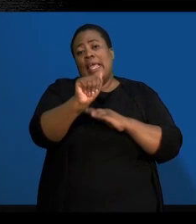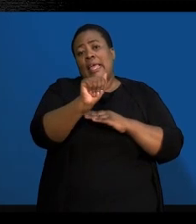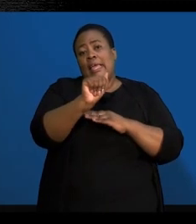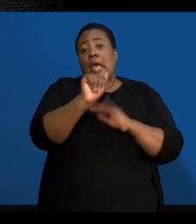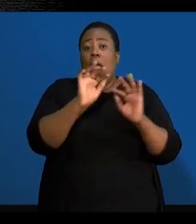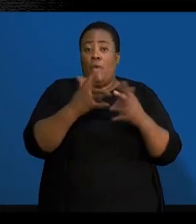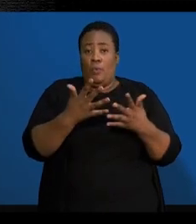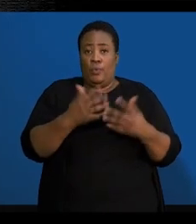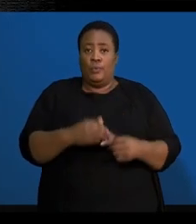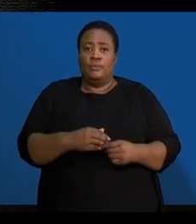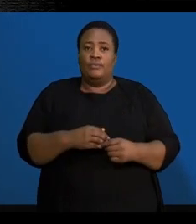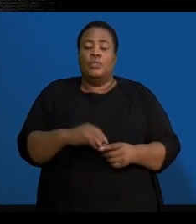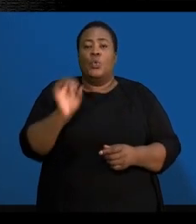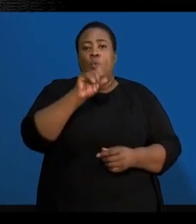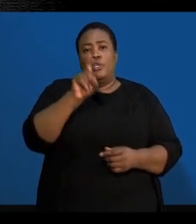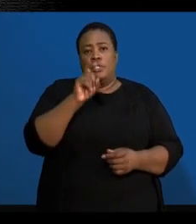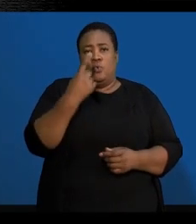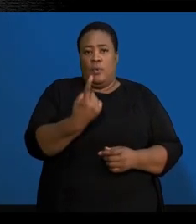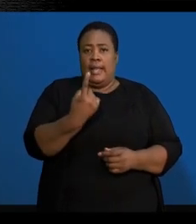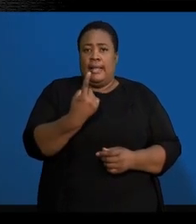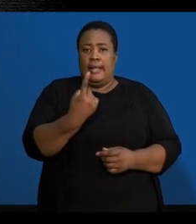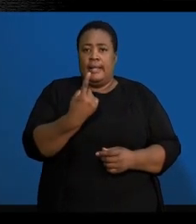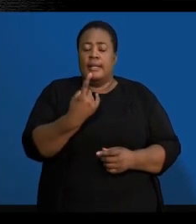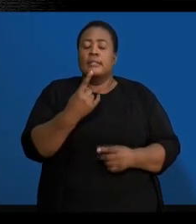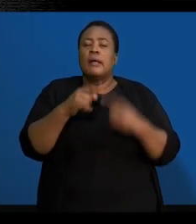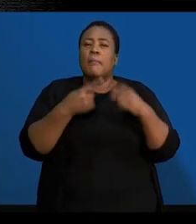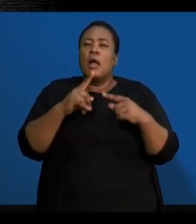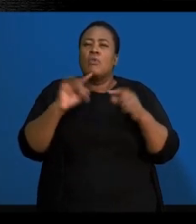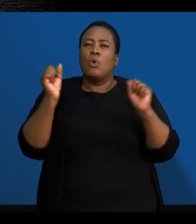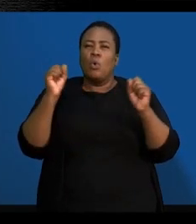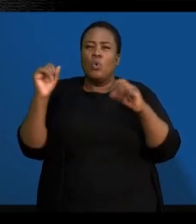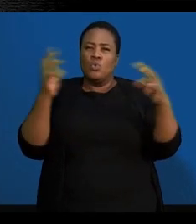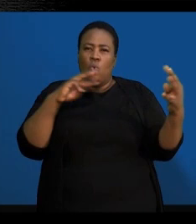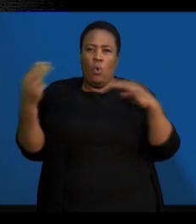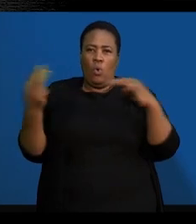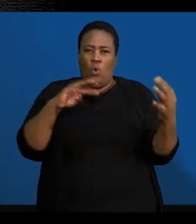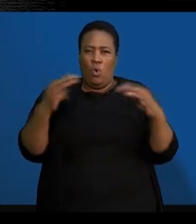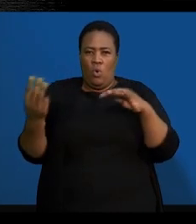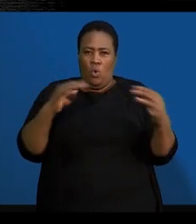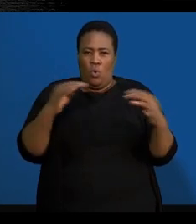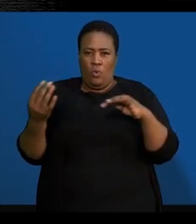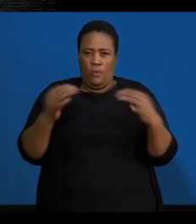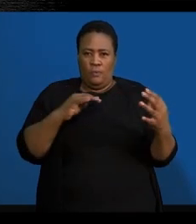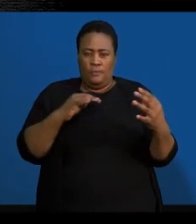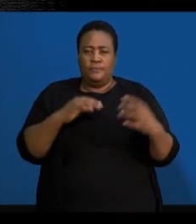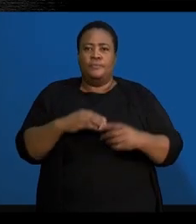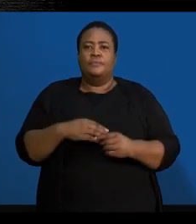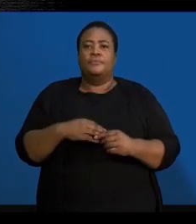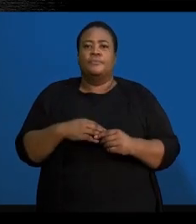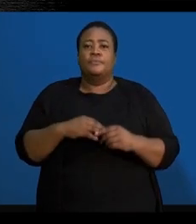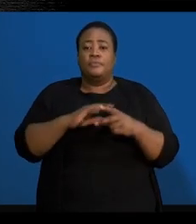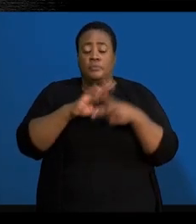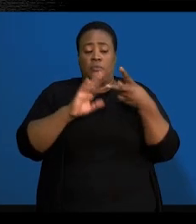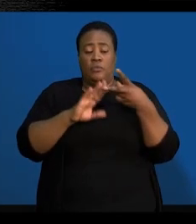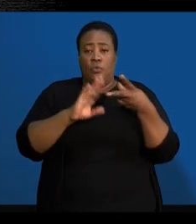of question 1, which is the Cold War, containment and brinkmanship, the Cuban Missile Crisis. And then there